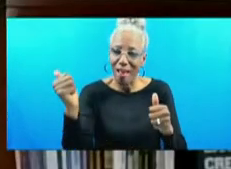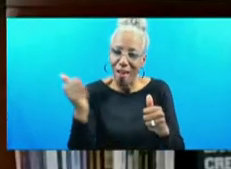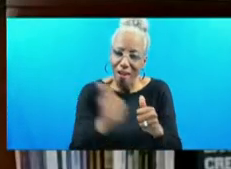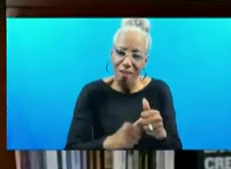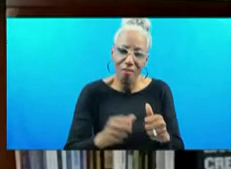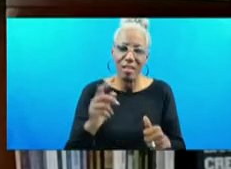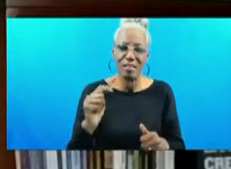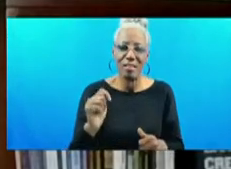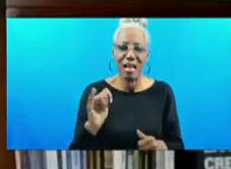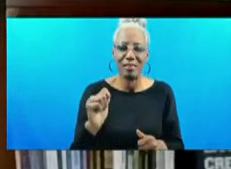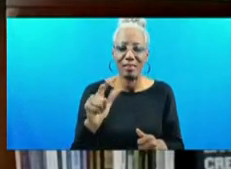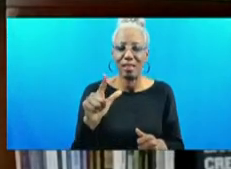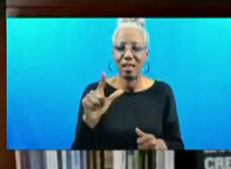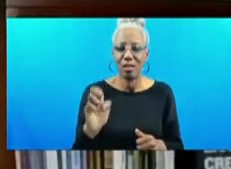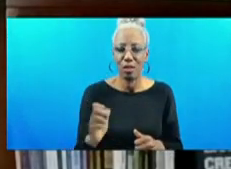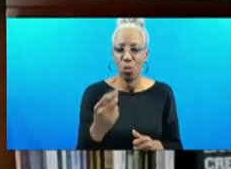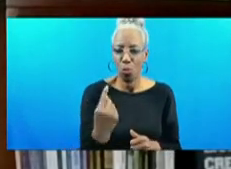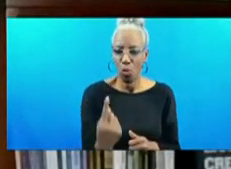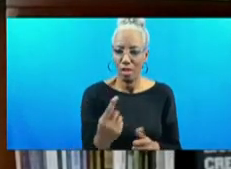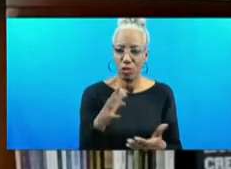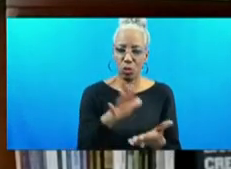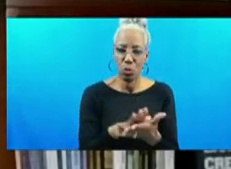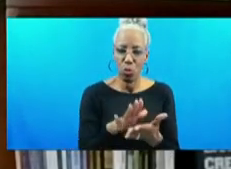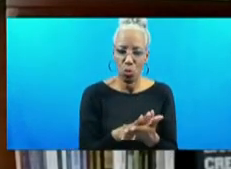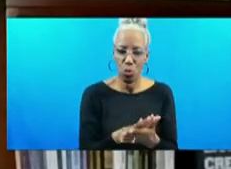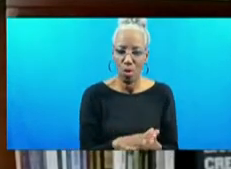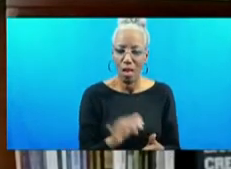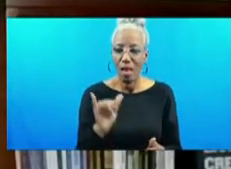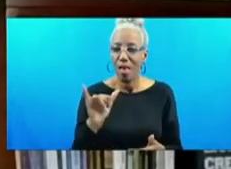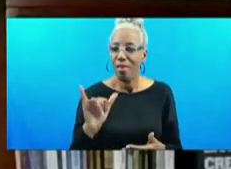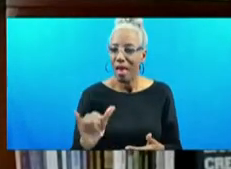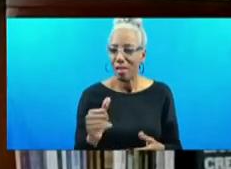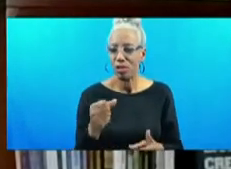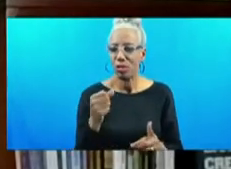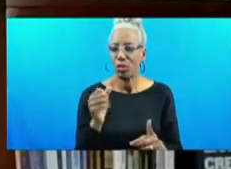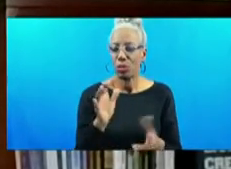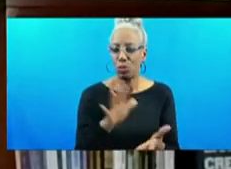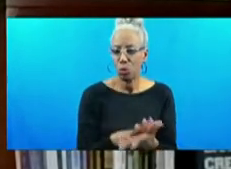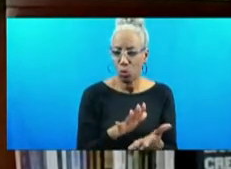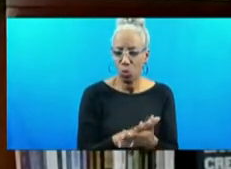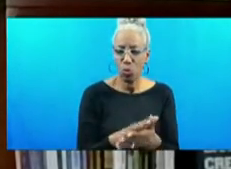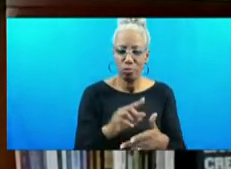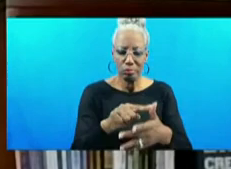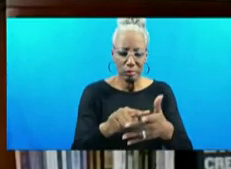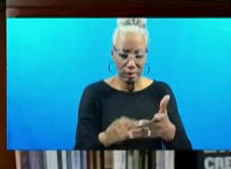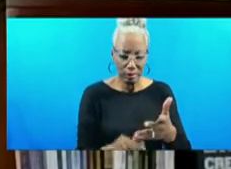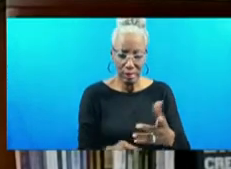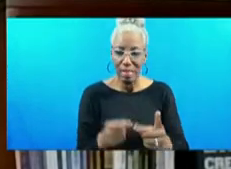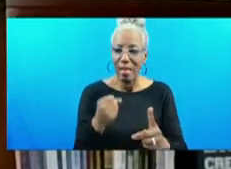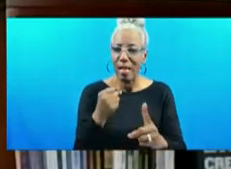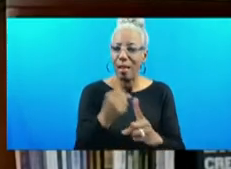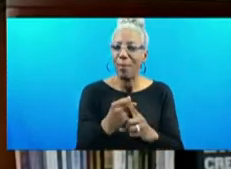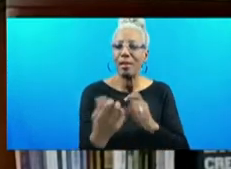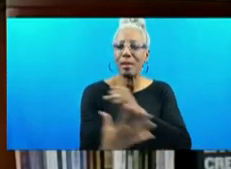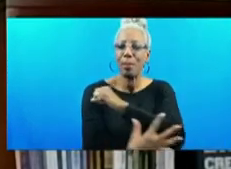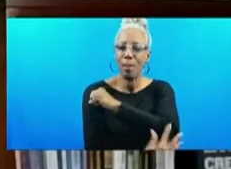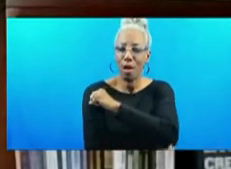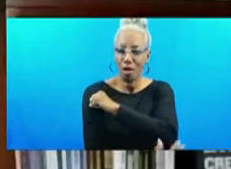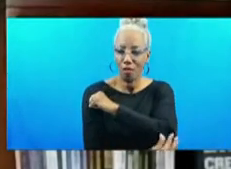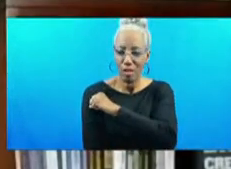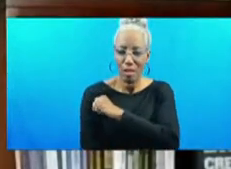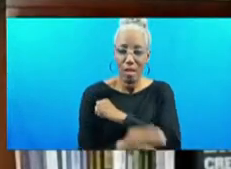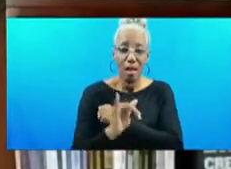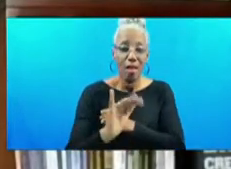impacted and by poverty, and we're putting additional supports. So their job is to lesson plan, to model, to